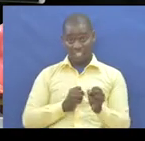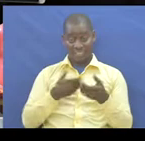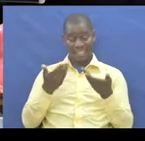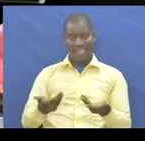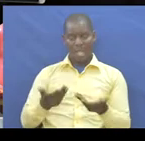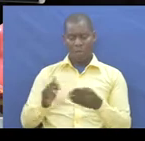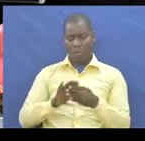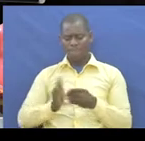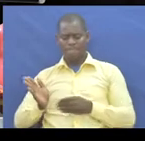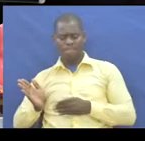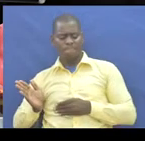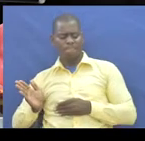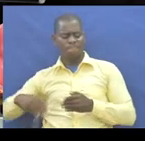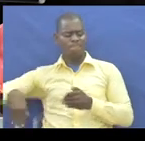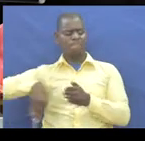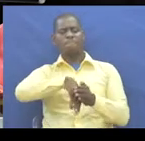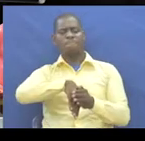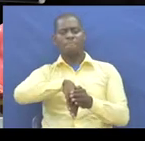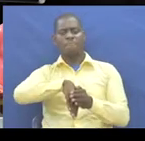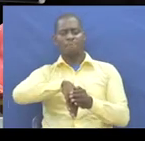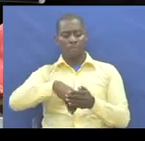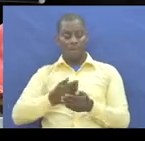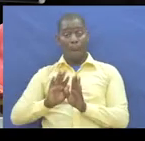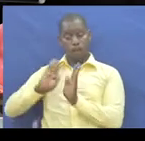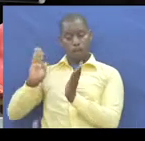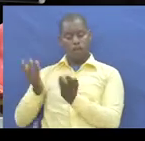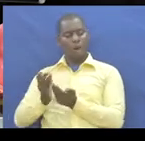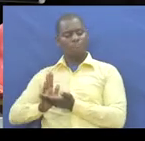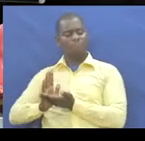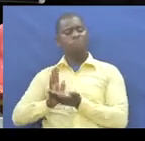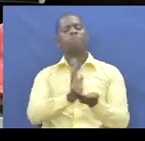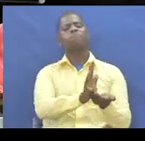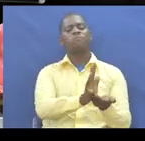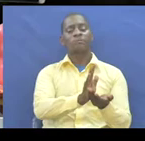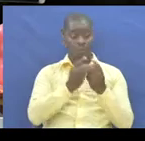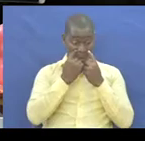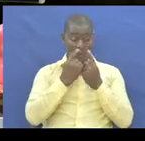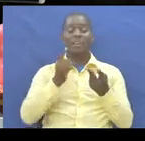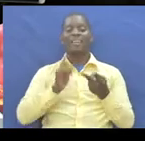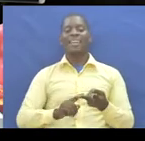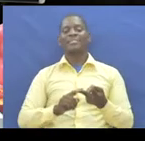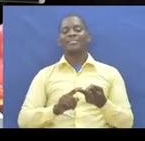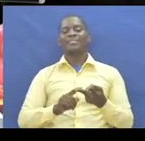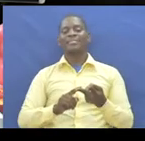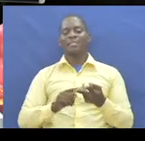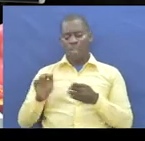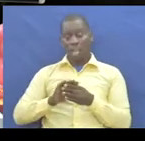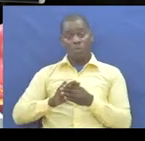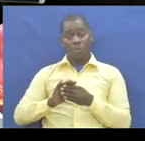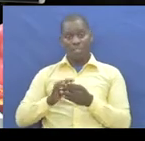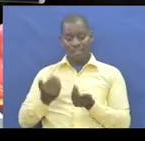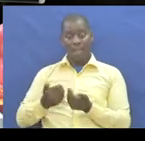ball to move, is what we say that it causes the motion. Let us see. If I apply to it, you see, a ball is